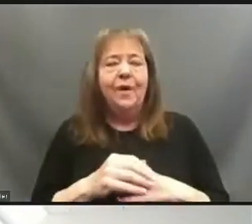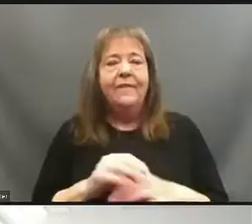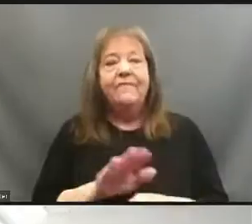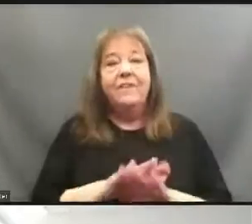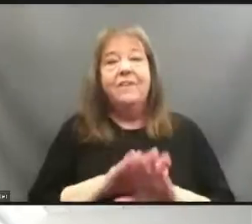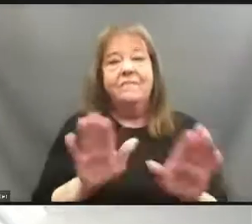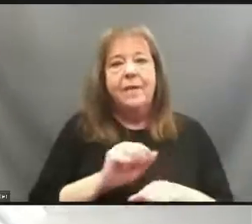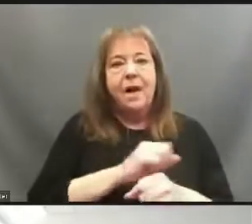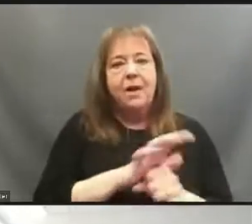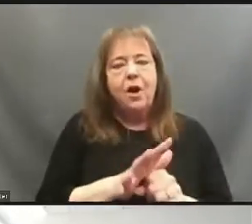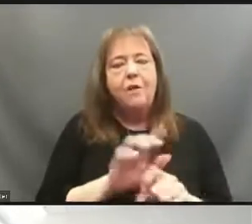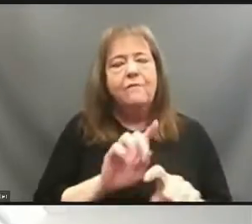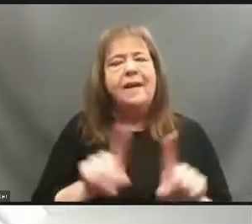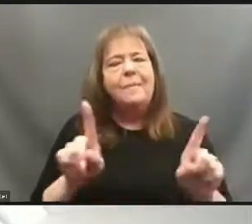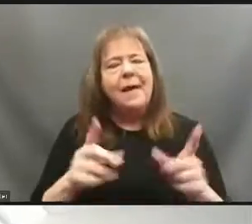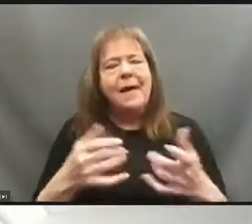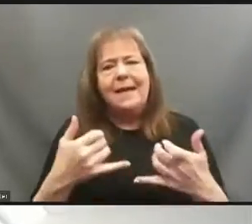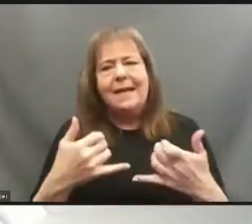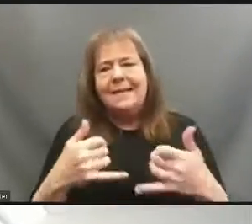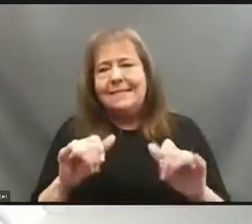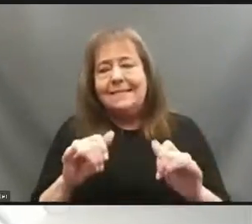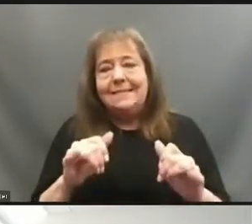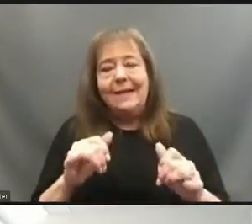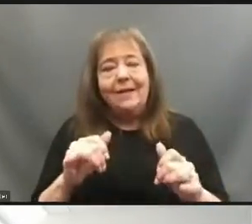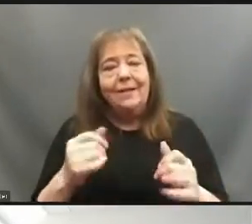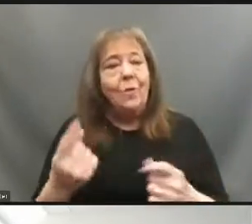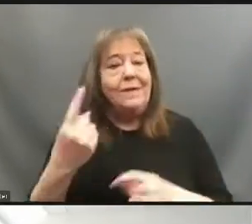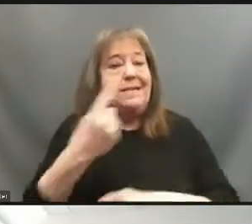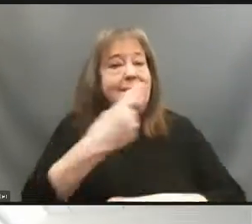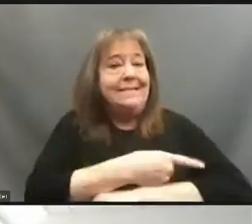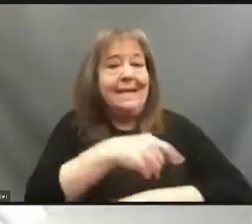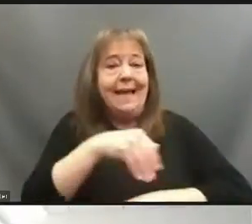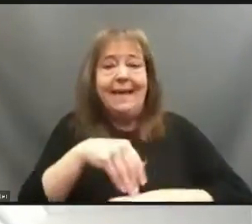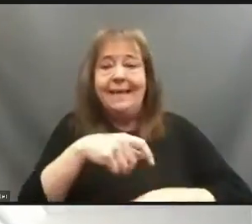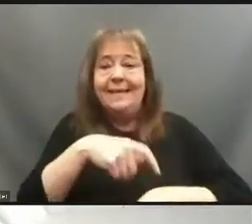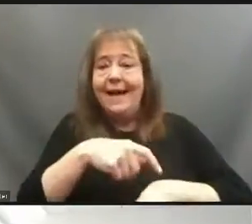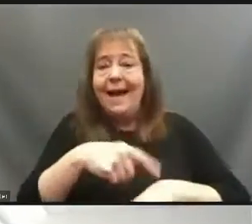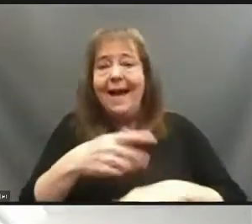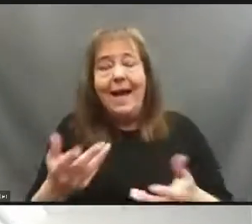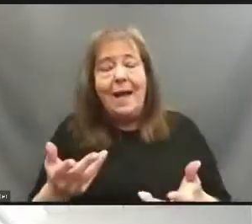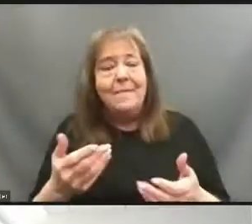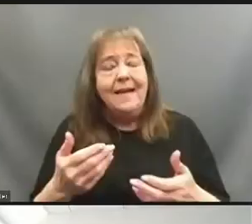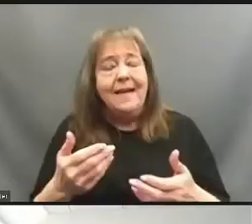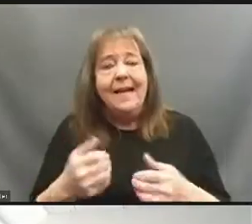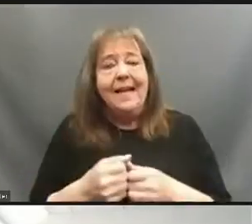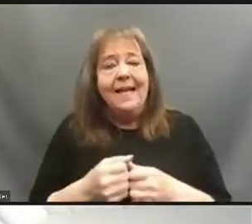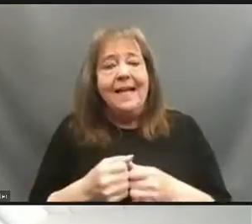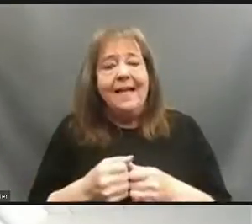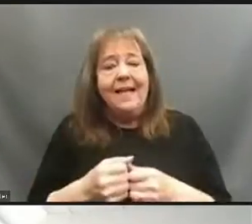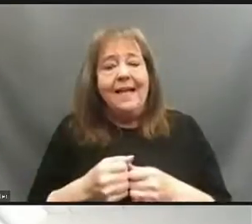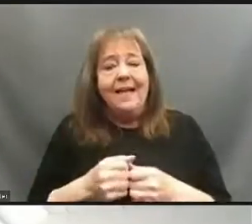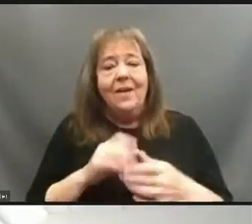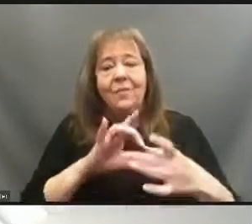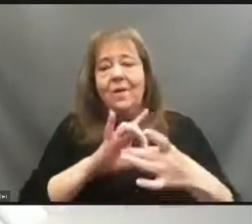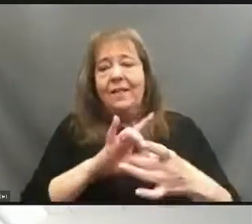but it is still a day-to-day assessment of what we're doing as far as other